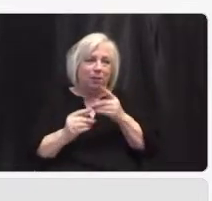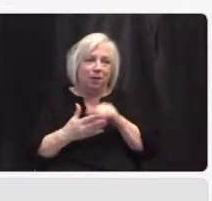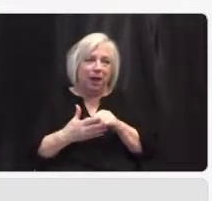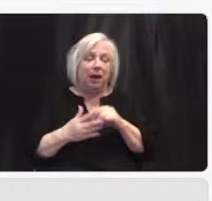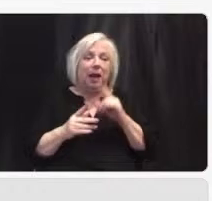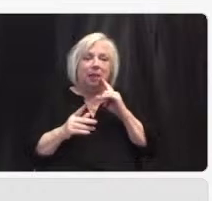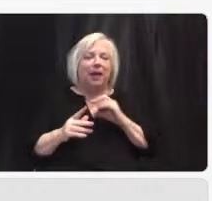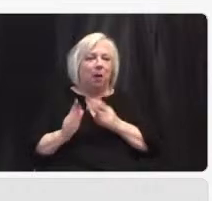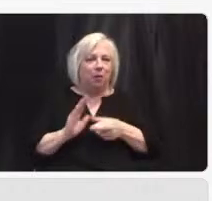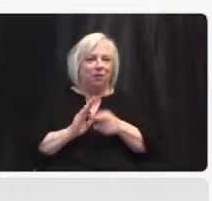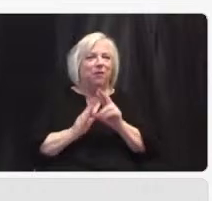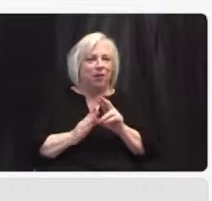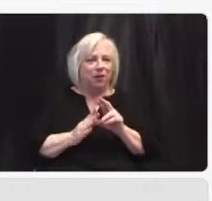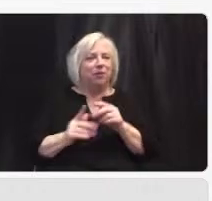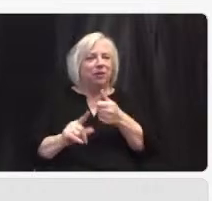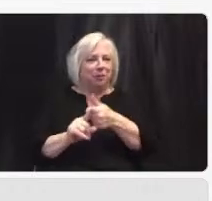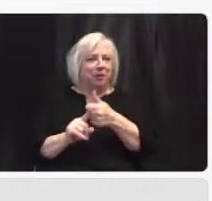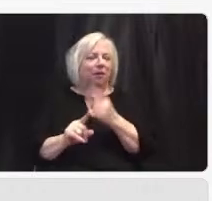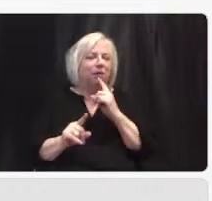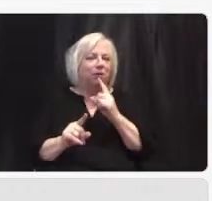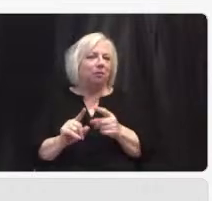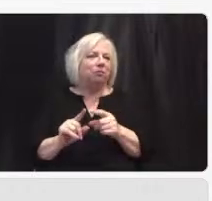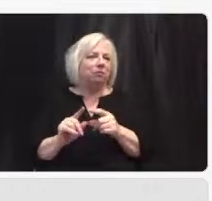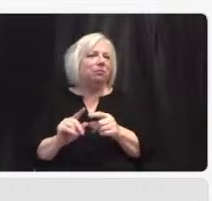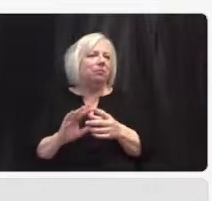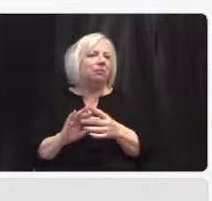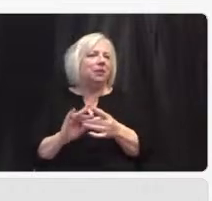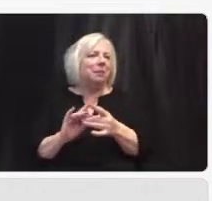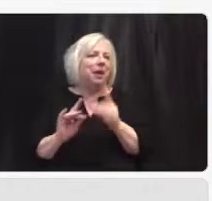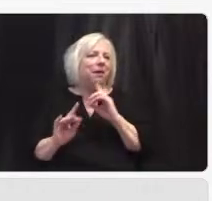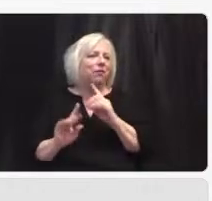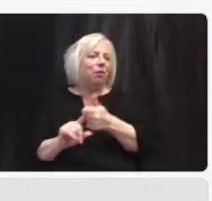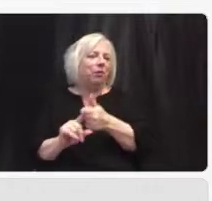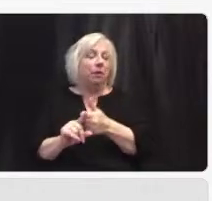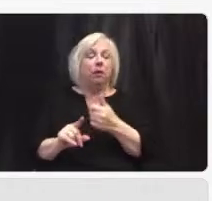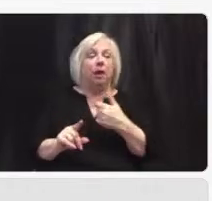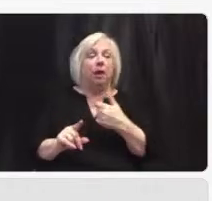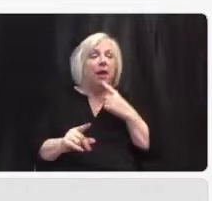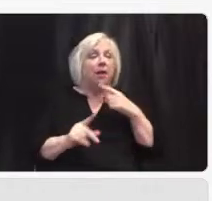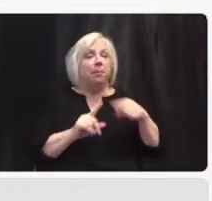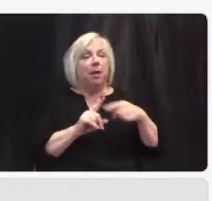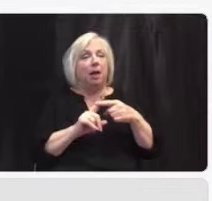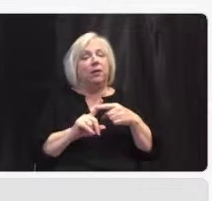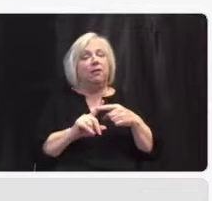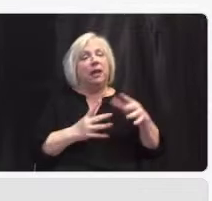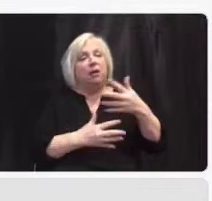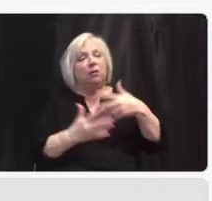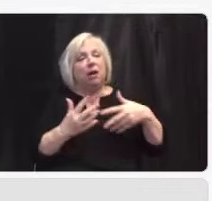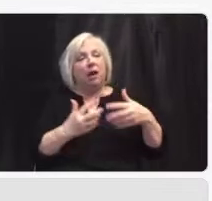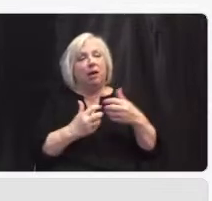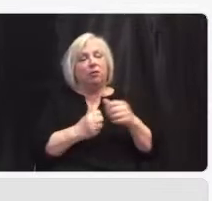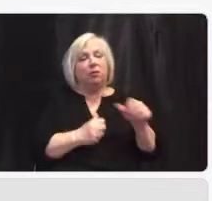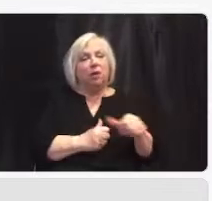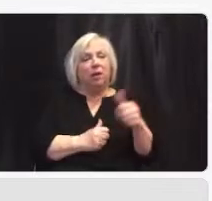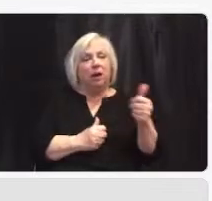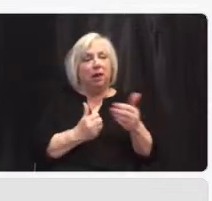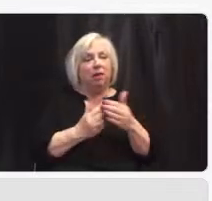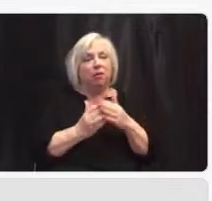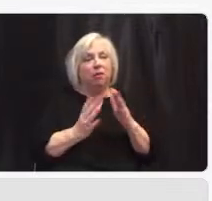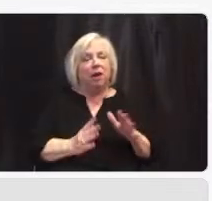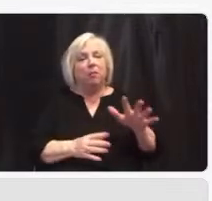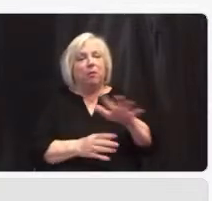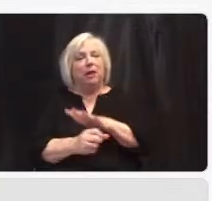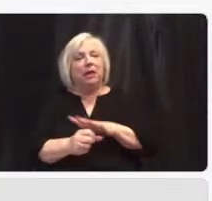for themselves. They've been really positive. I've had multiple positive interactions with other neighbors in that, in the